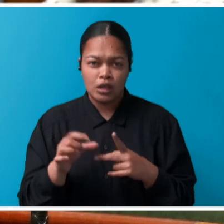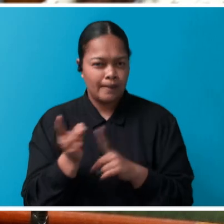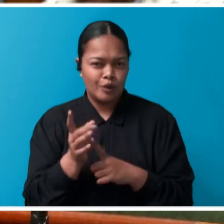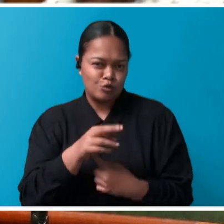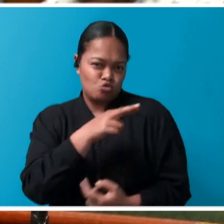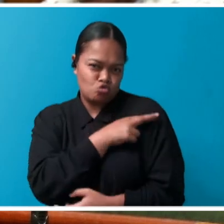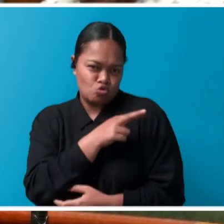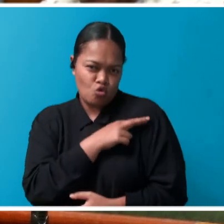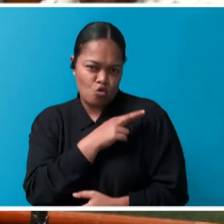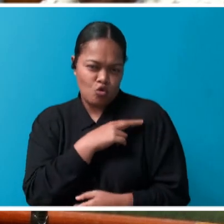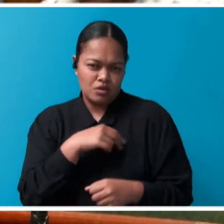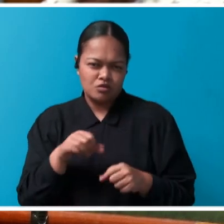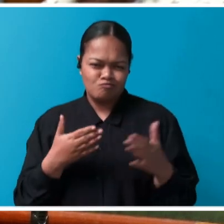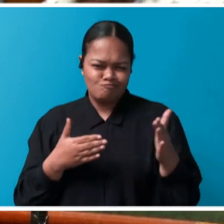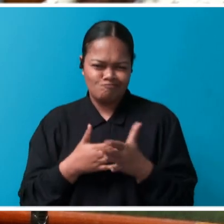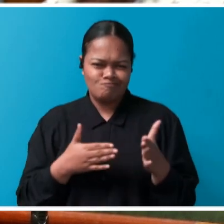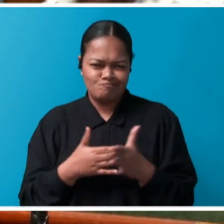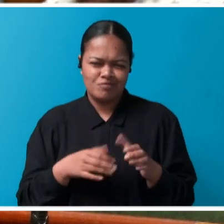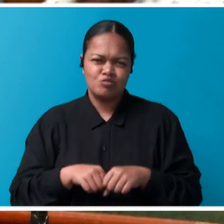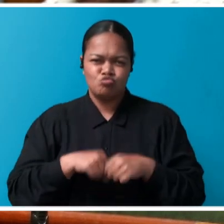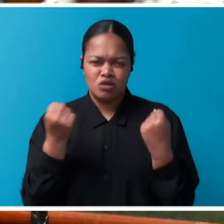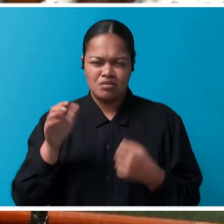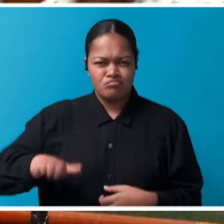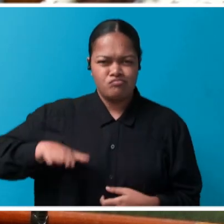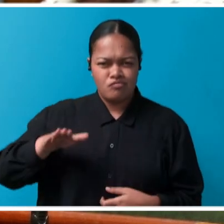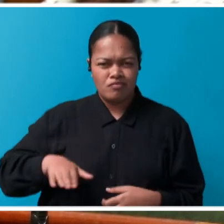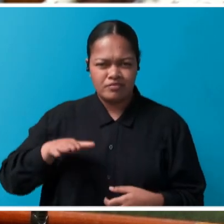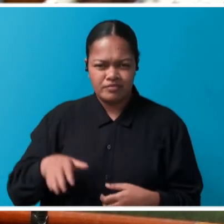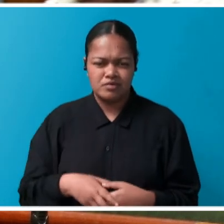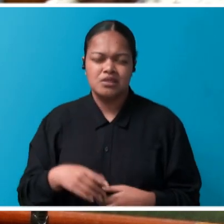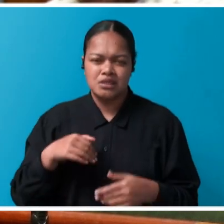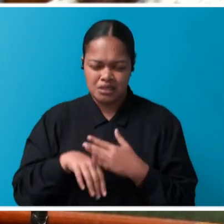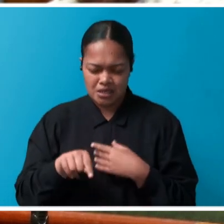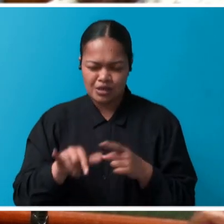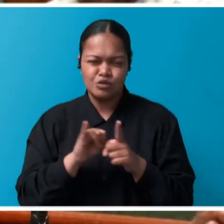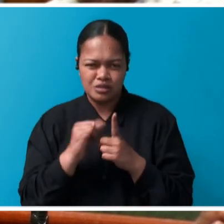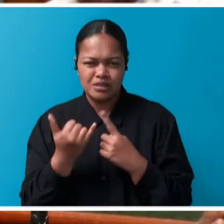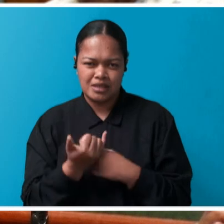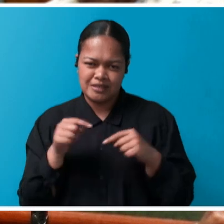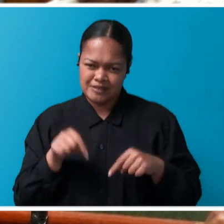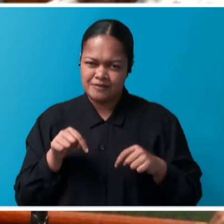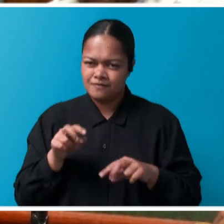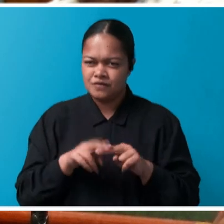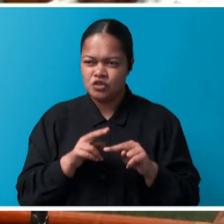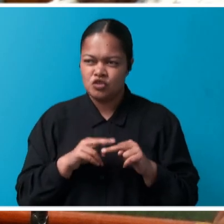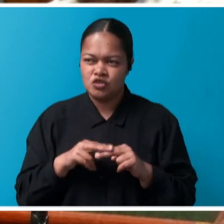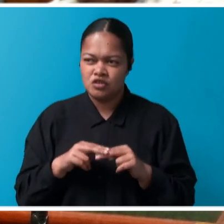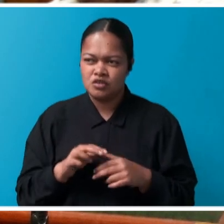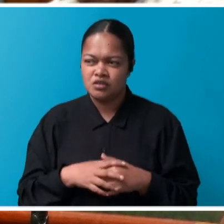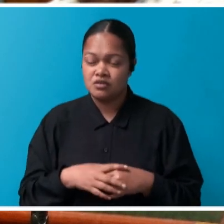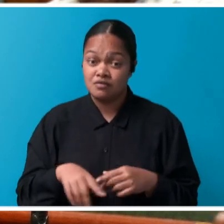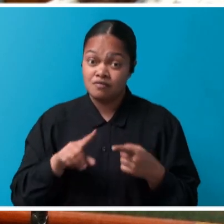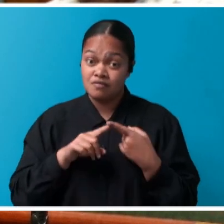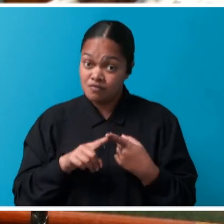of poverty and reducing inequalities in our society here in Fiji. First,